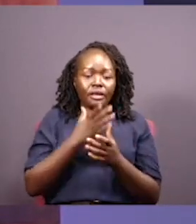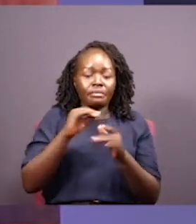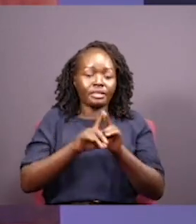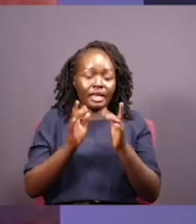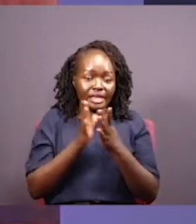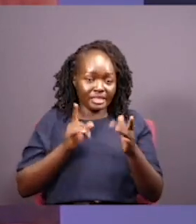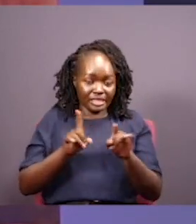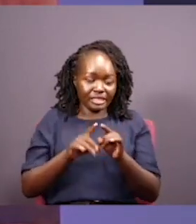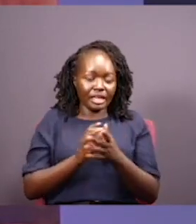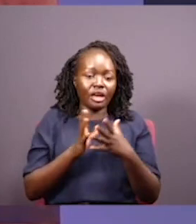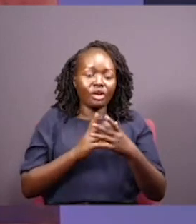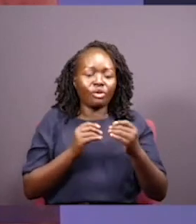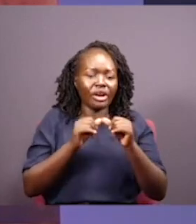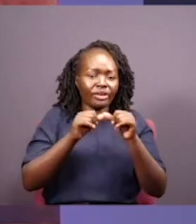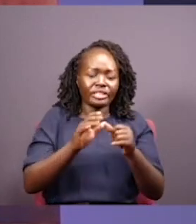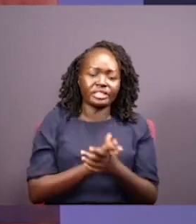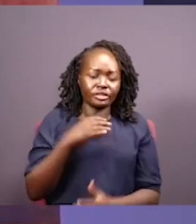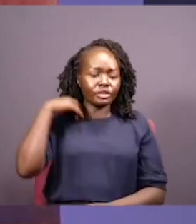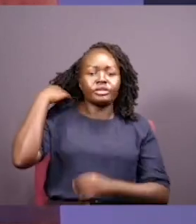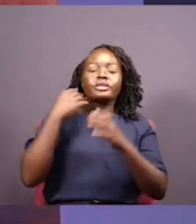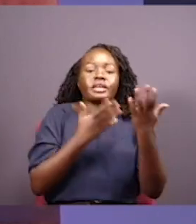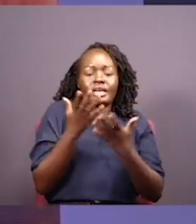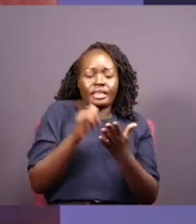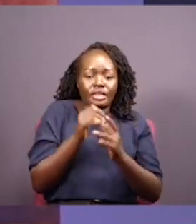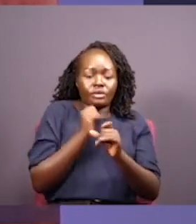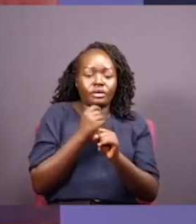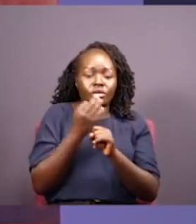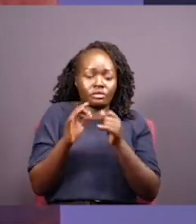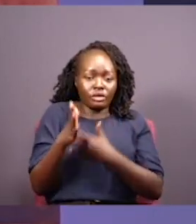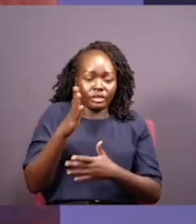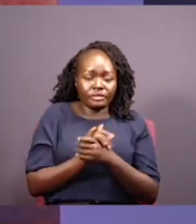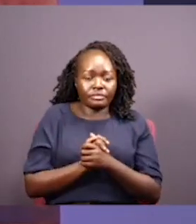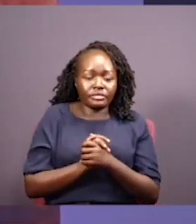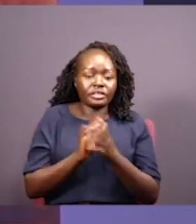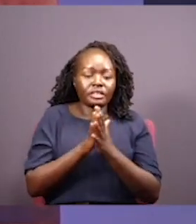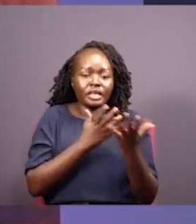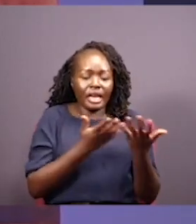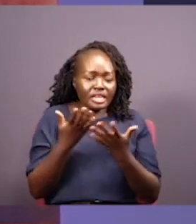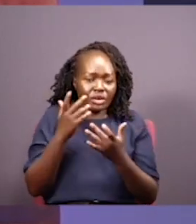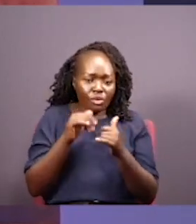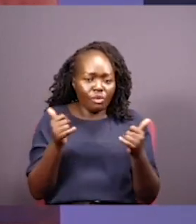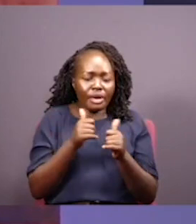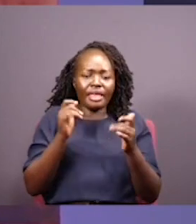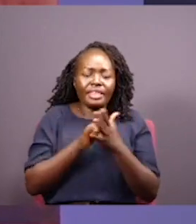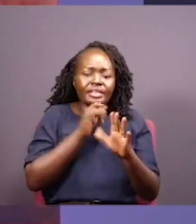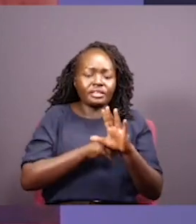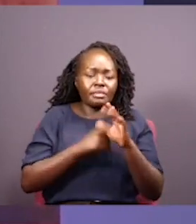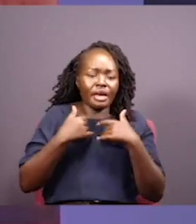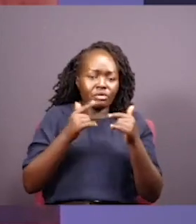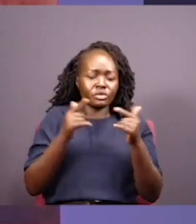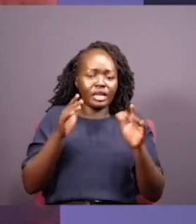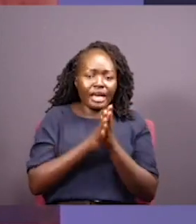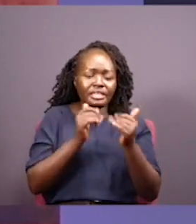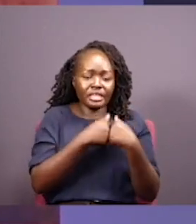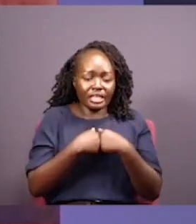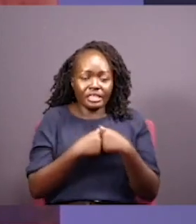go ahead, carry out the work of God and carry it out even when you face opposition and challenge, even when you're